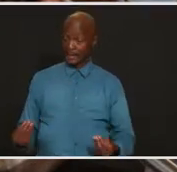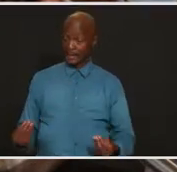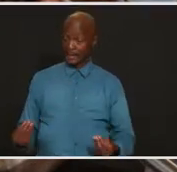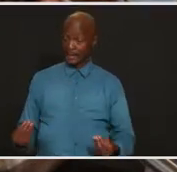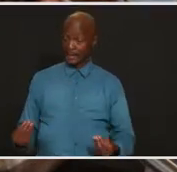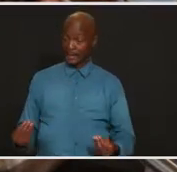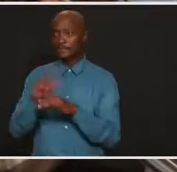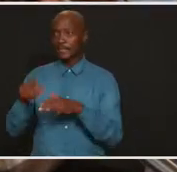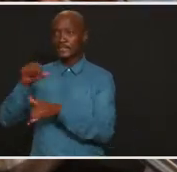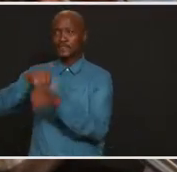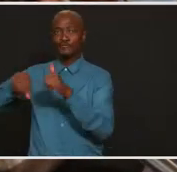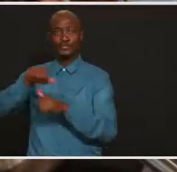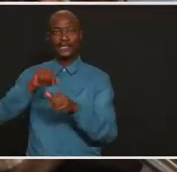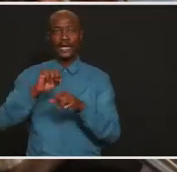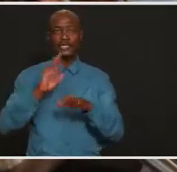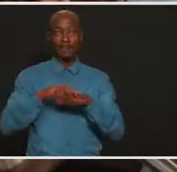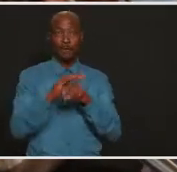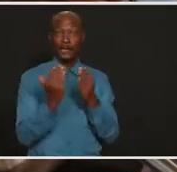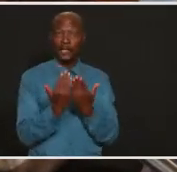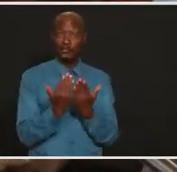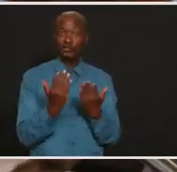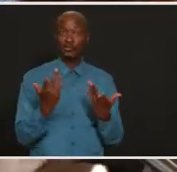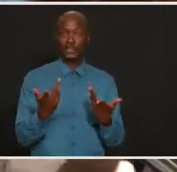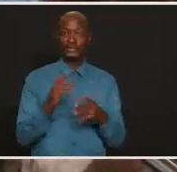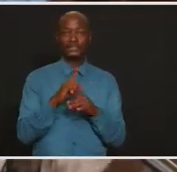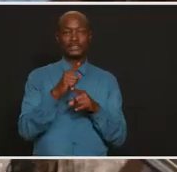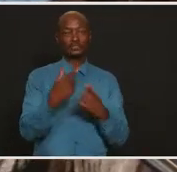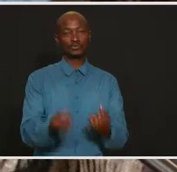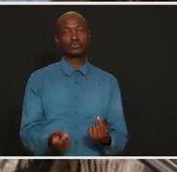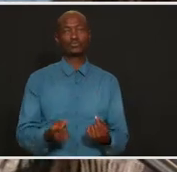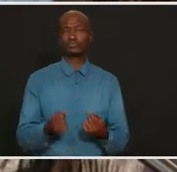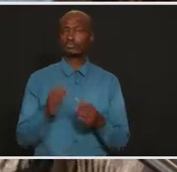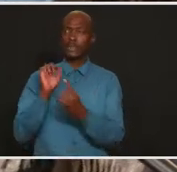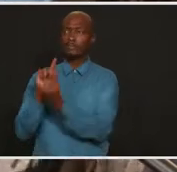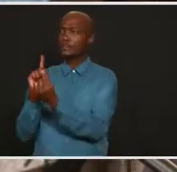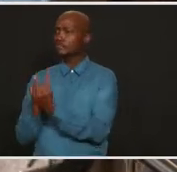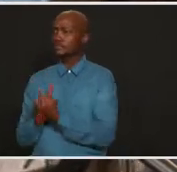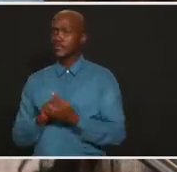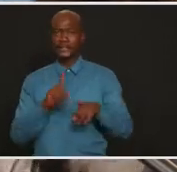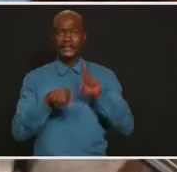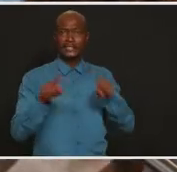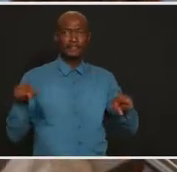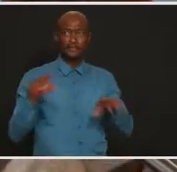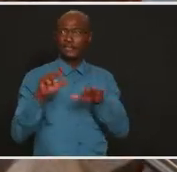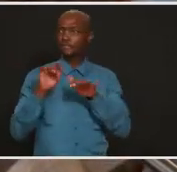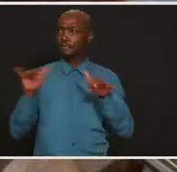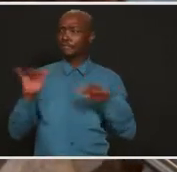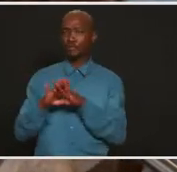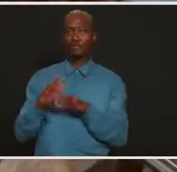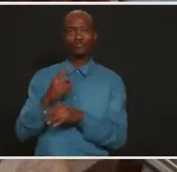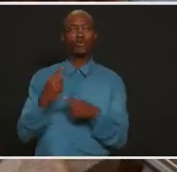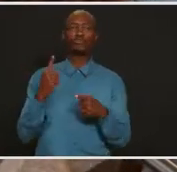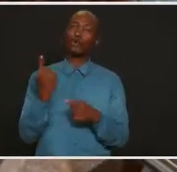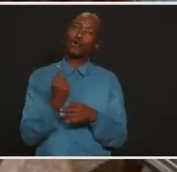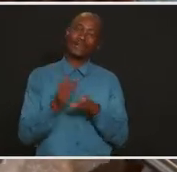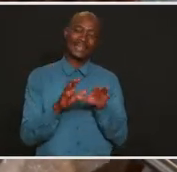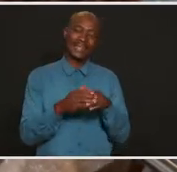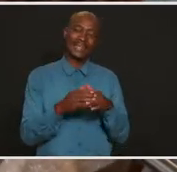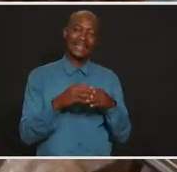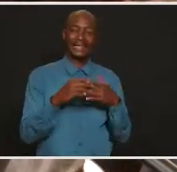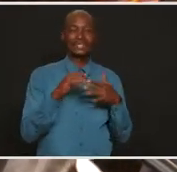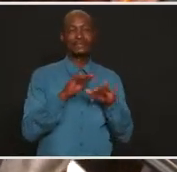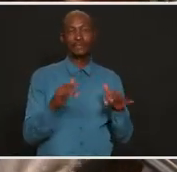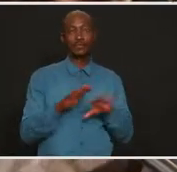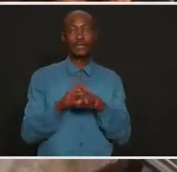in society more than school kids do they get to interact with all kinds of people not just their own classmates they get to be part of real life